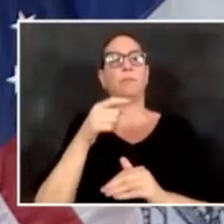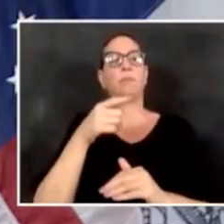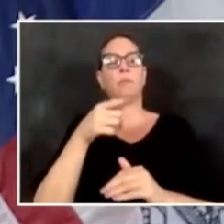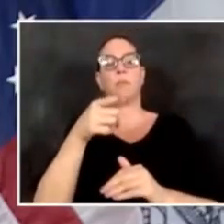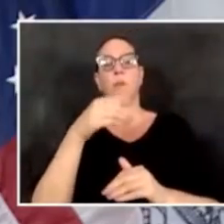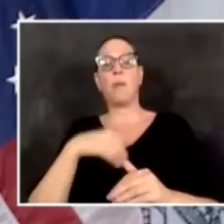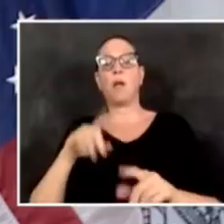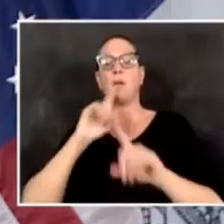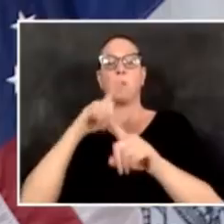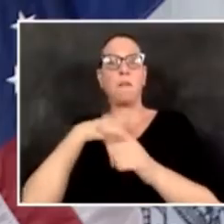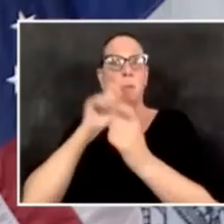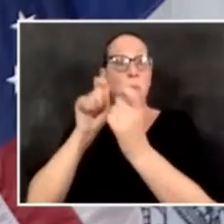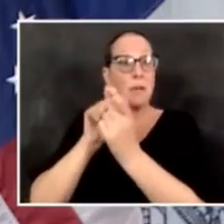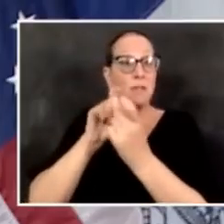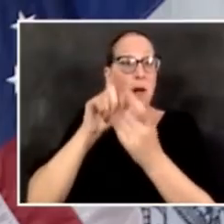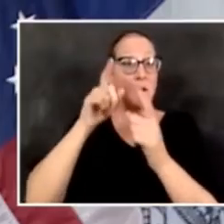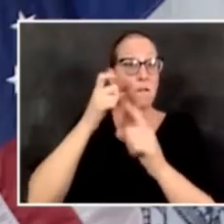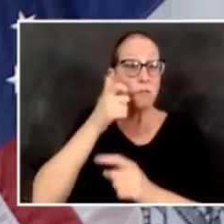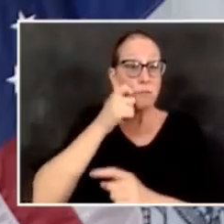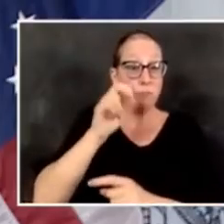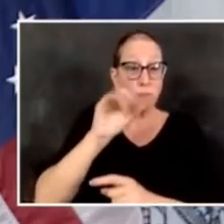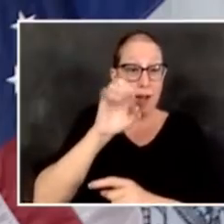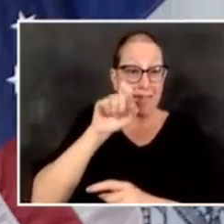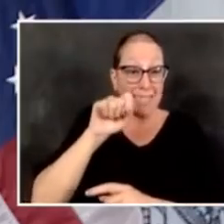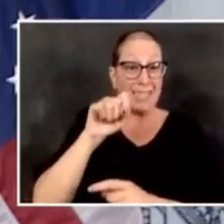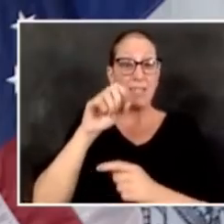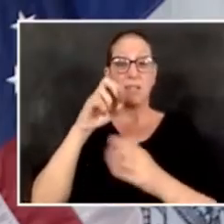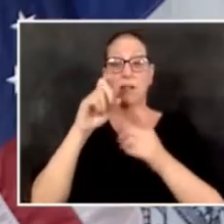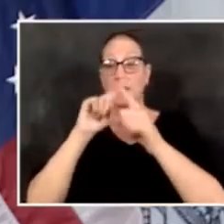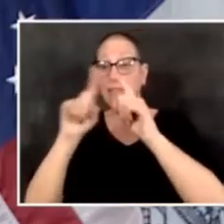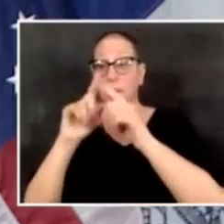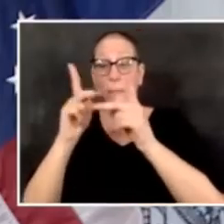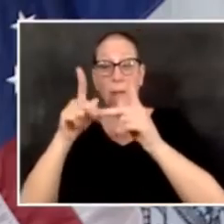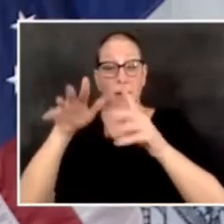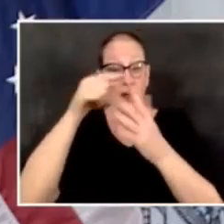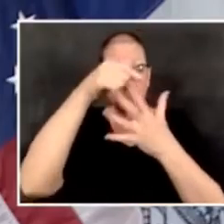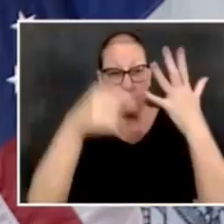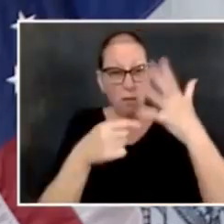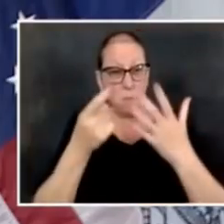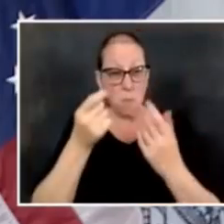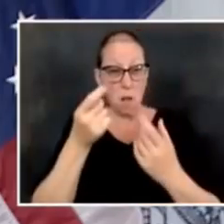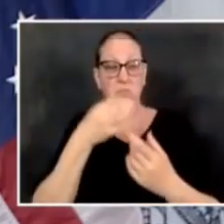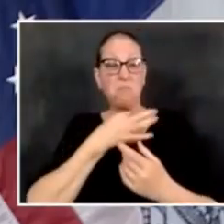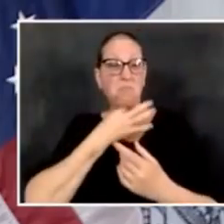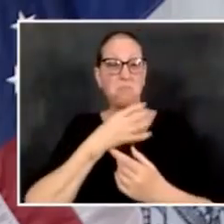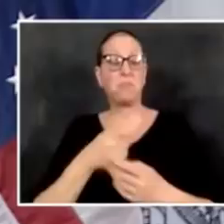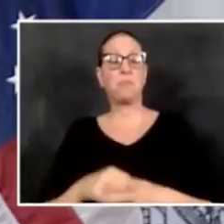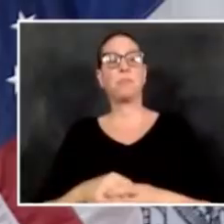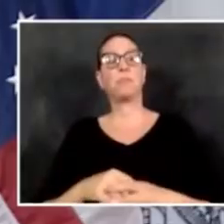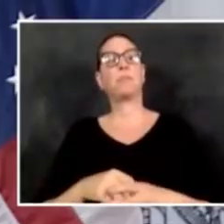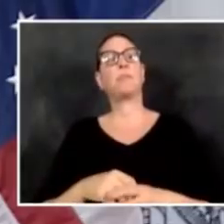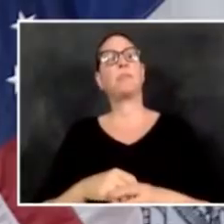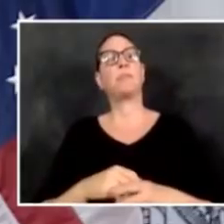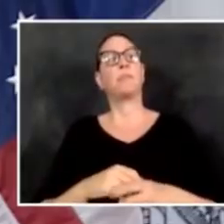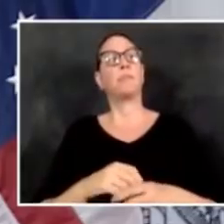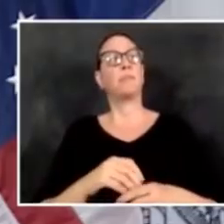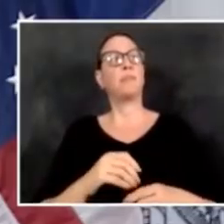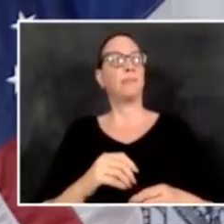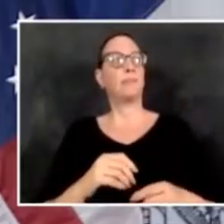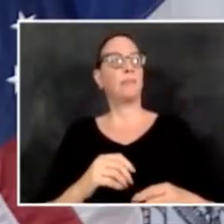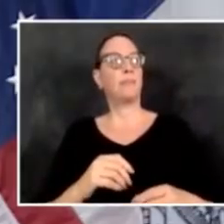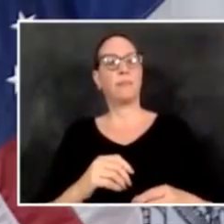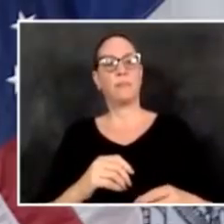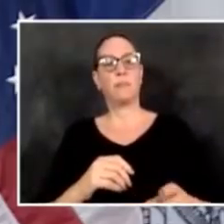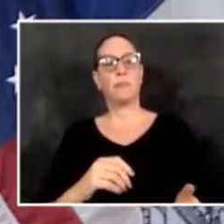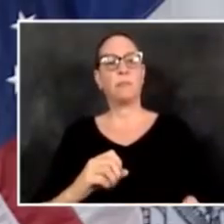and demographics and locations in terms of neighborhood by neighborhood. We want to get out there, but I remind you again, a lot